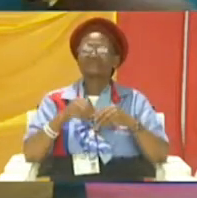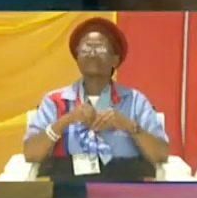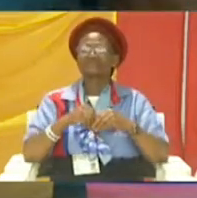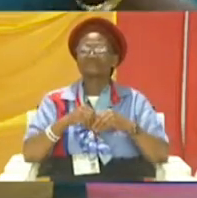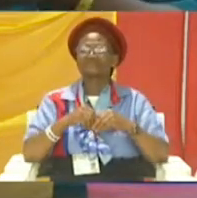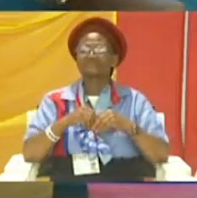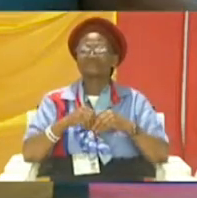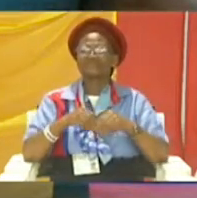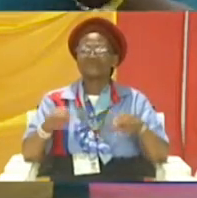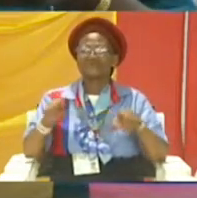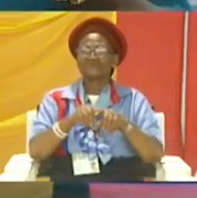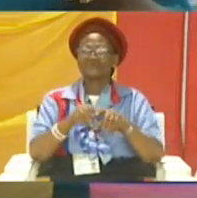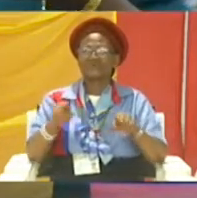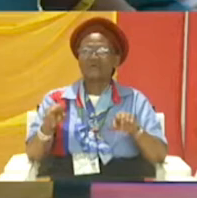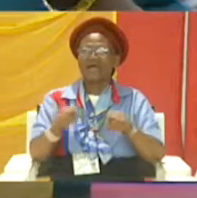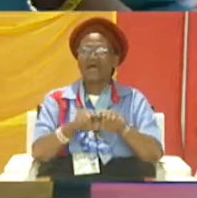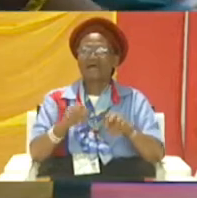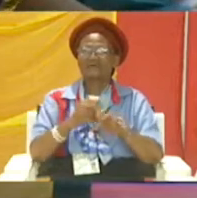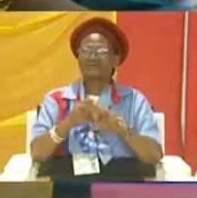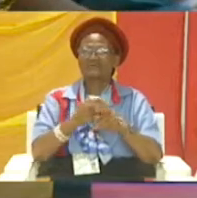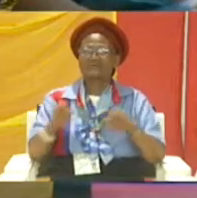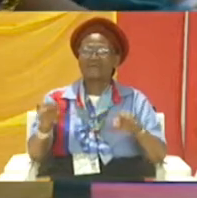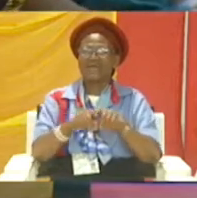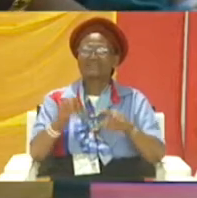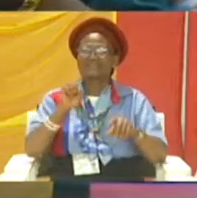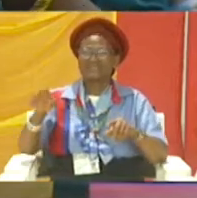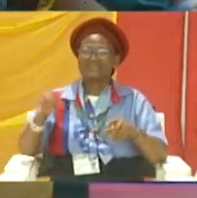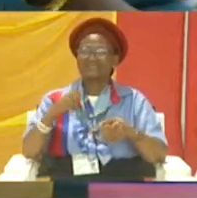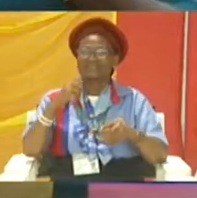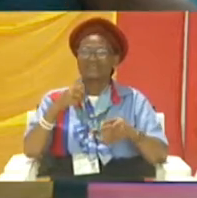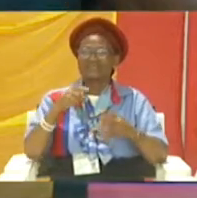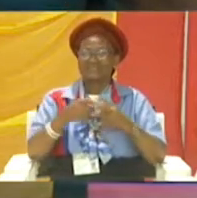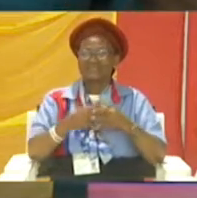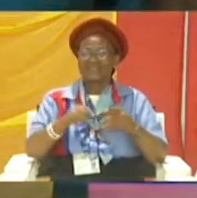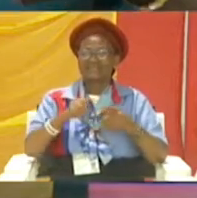So as soon as he began to speak,